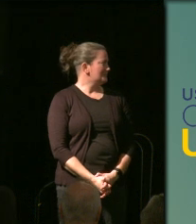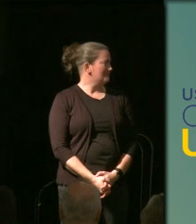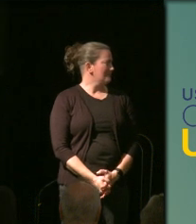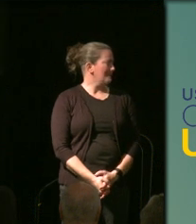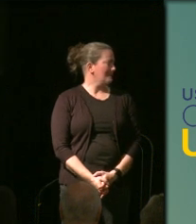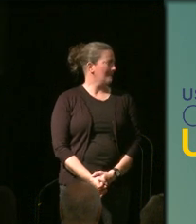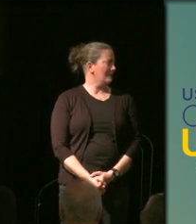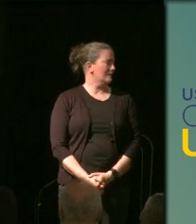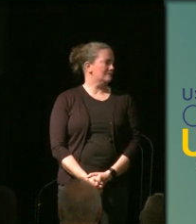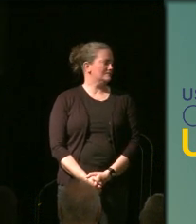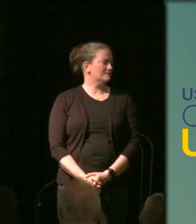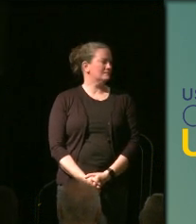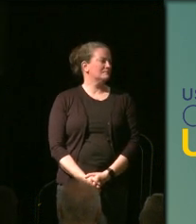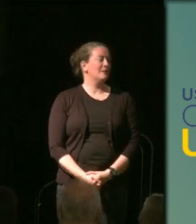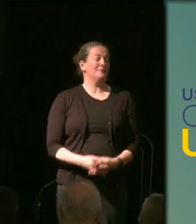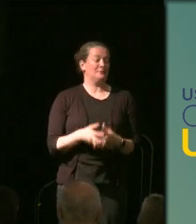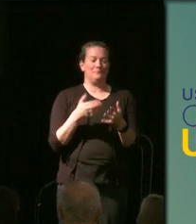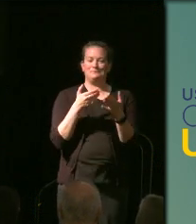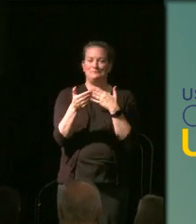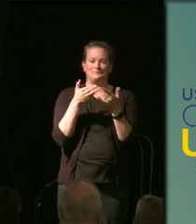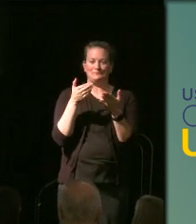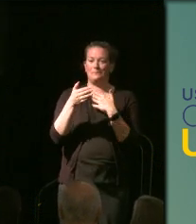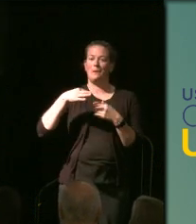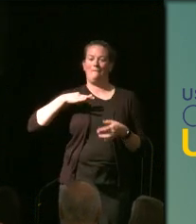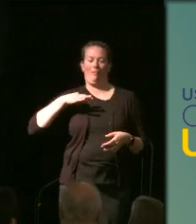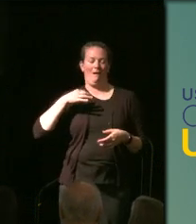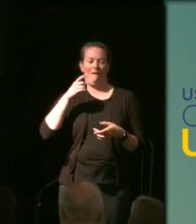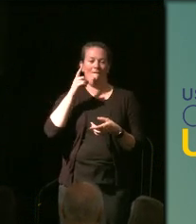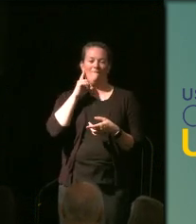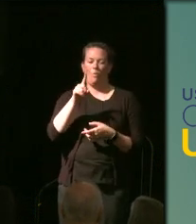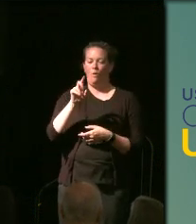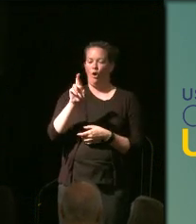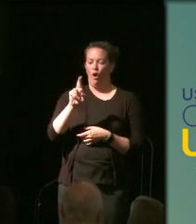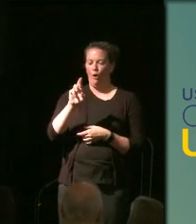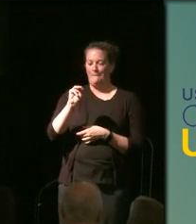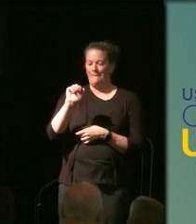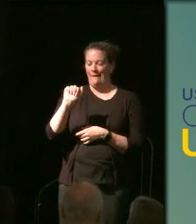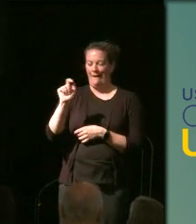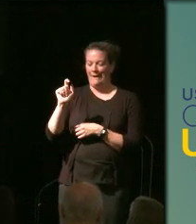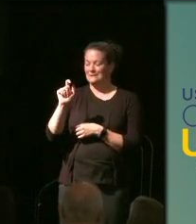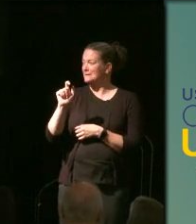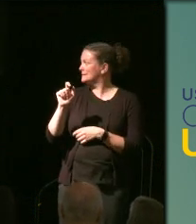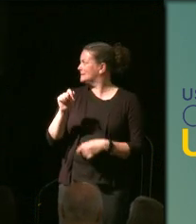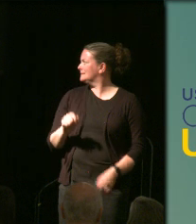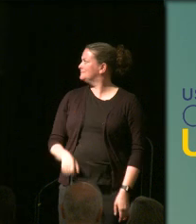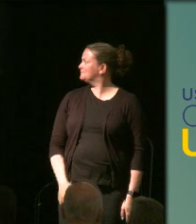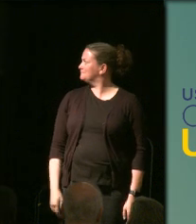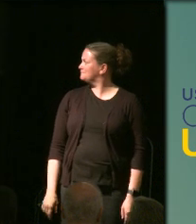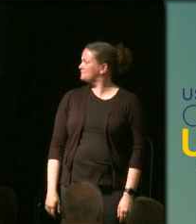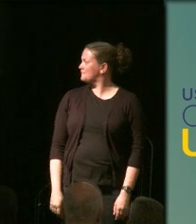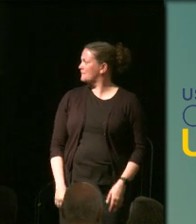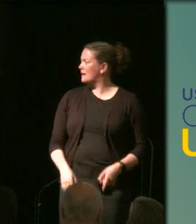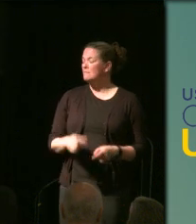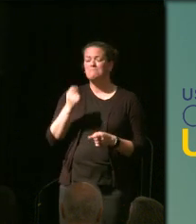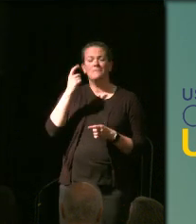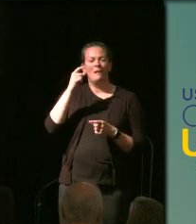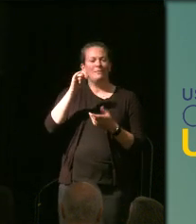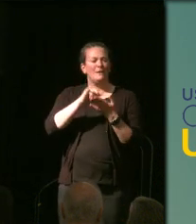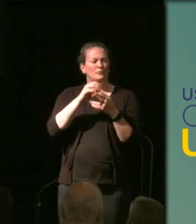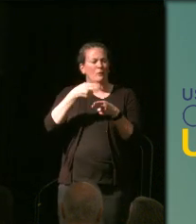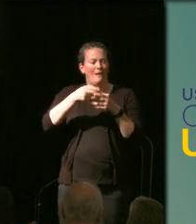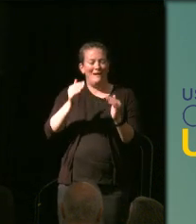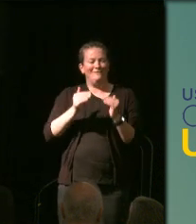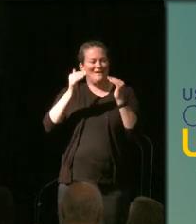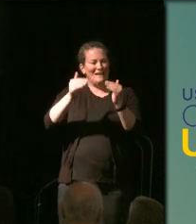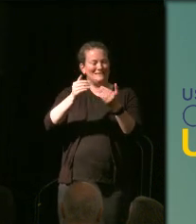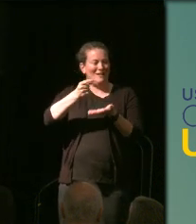So IND filed in 2013. RMAT status, for those of you who don't know, that's Regenerative Medicine Advanced Therapy status at the FDA.